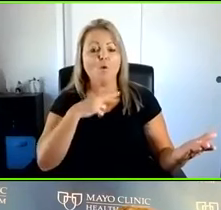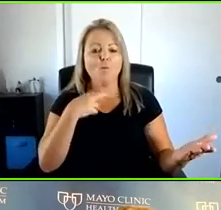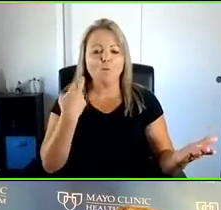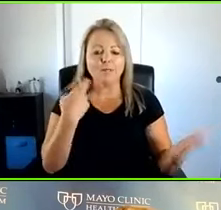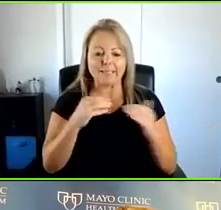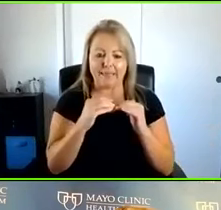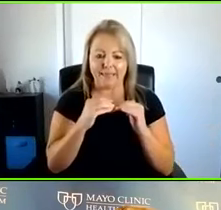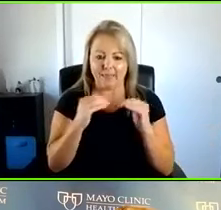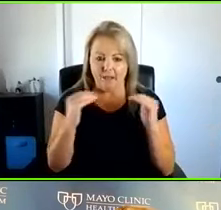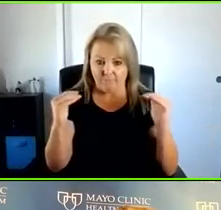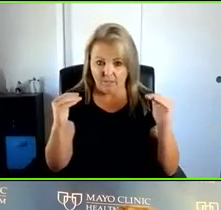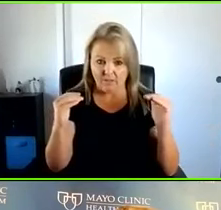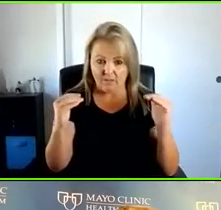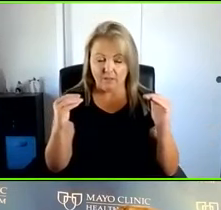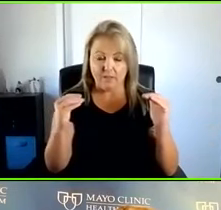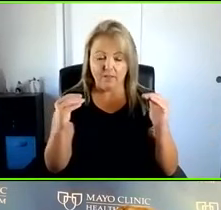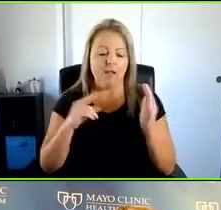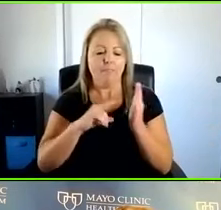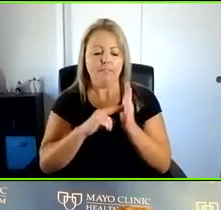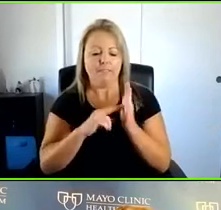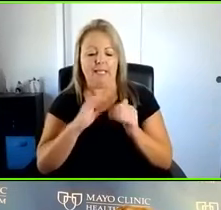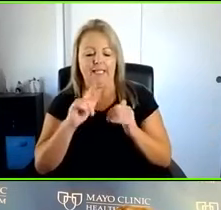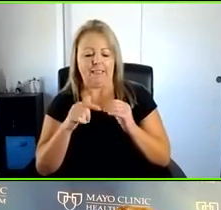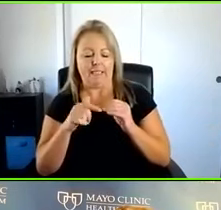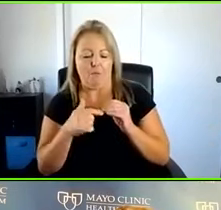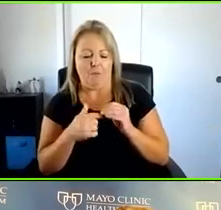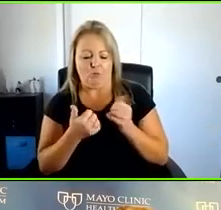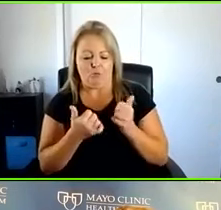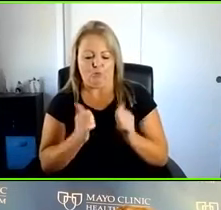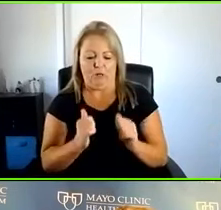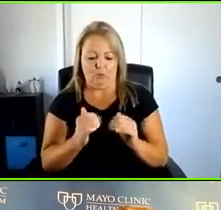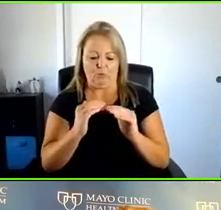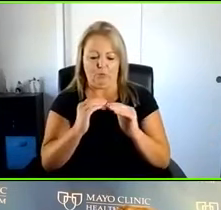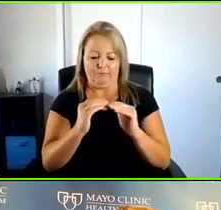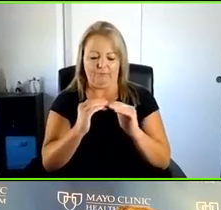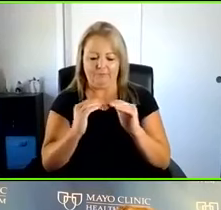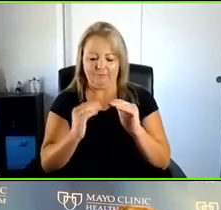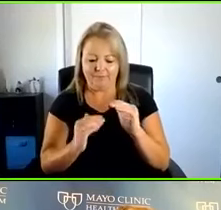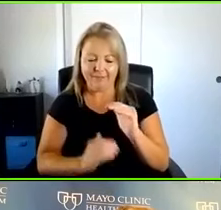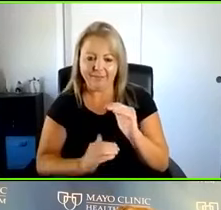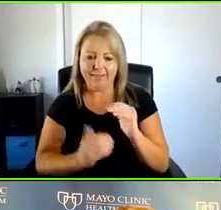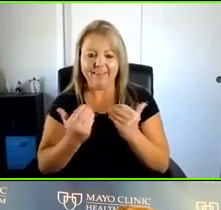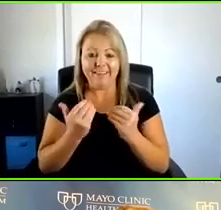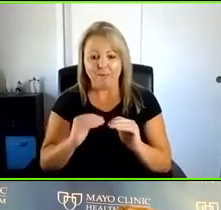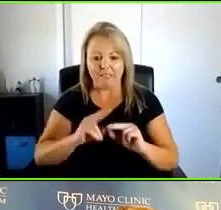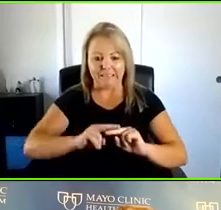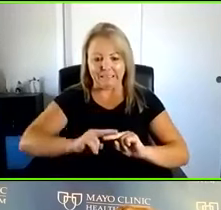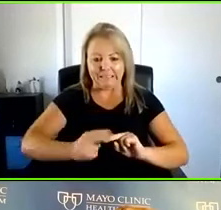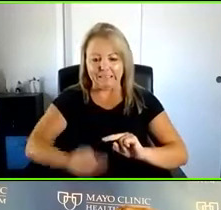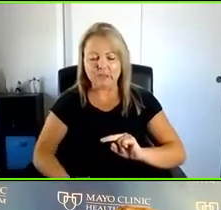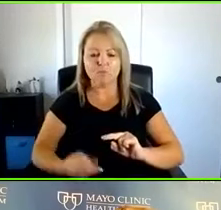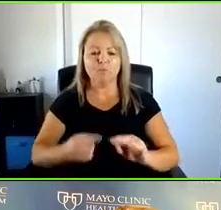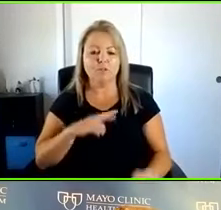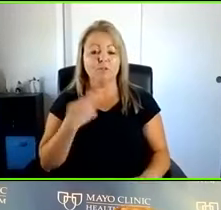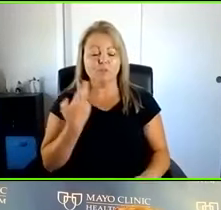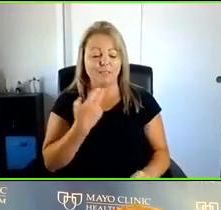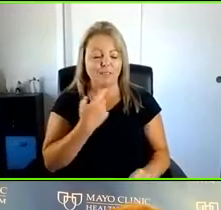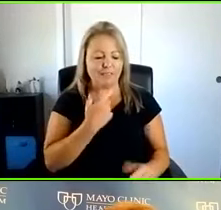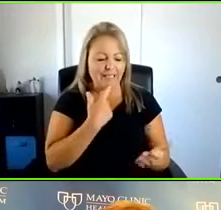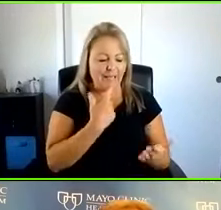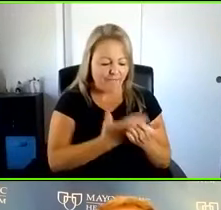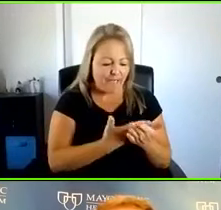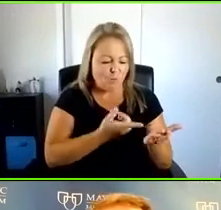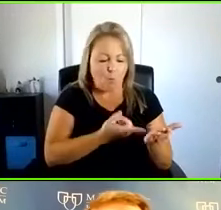remember that it is all about trying to decrease risk, and understanding what the data tells us about COVID in